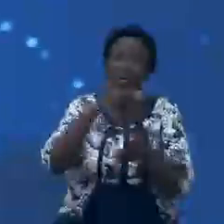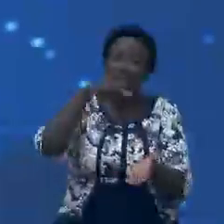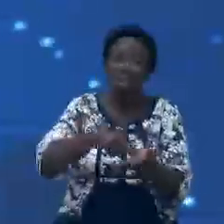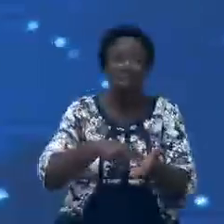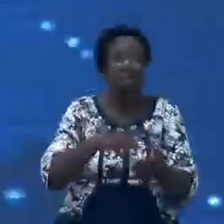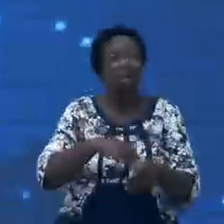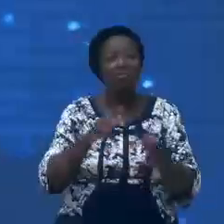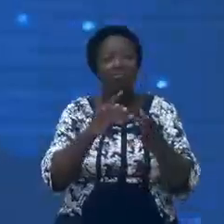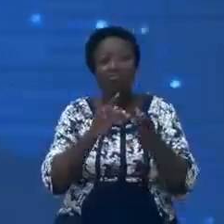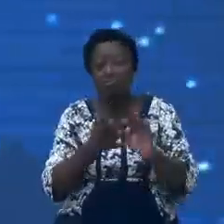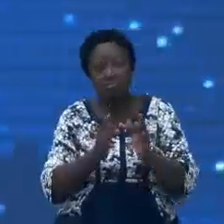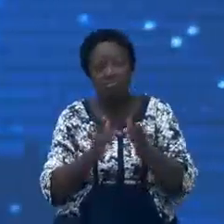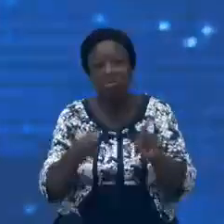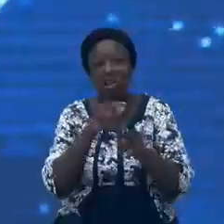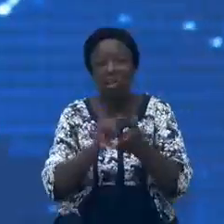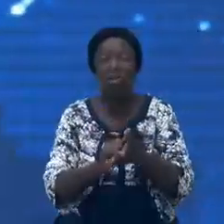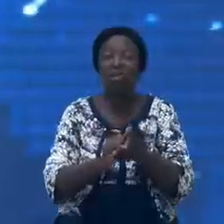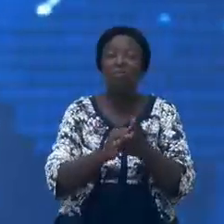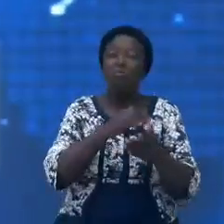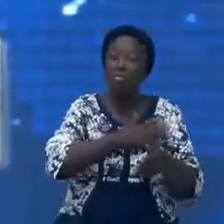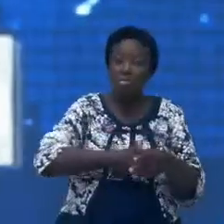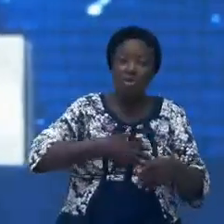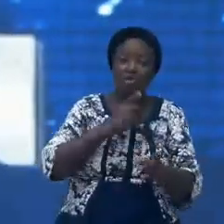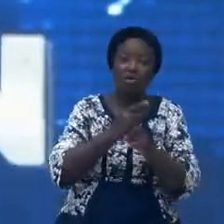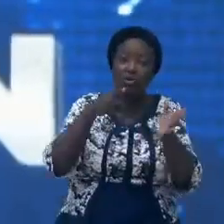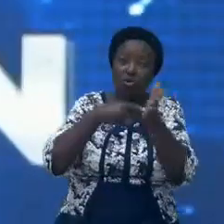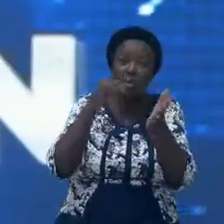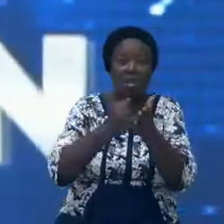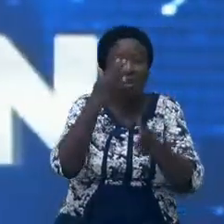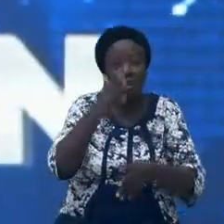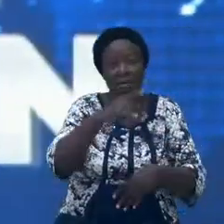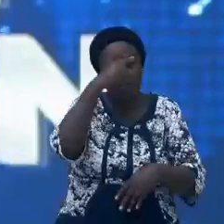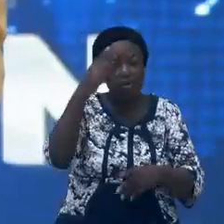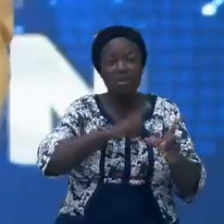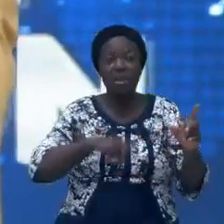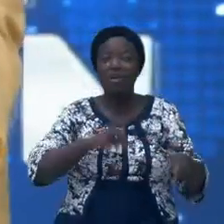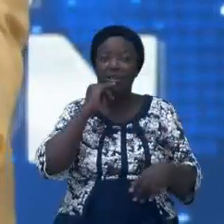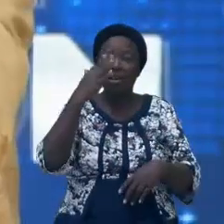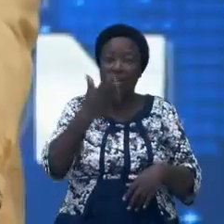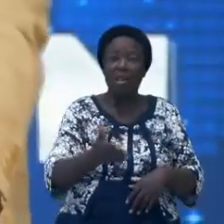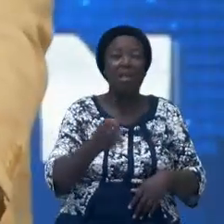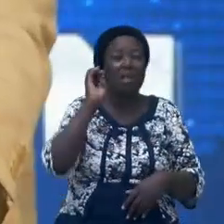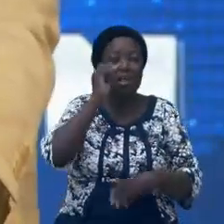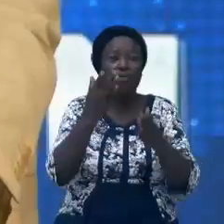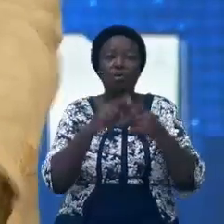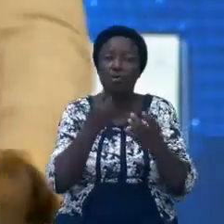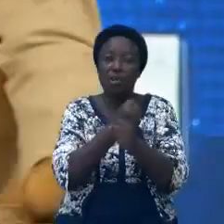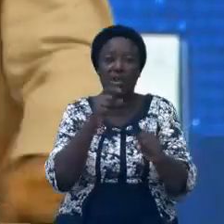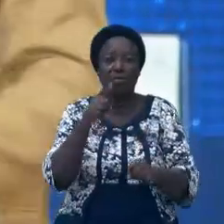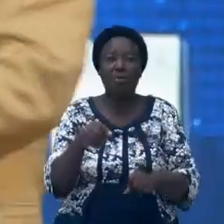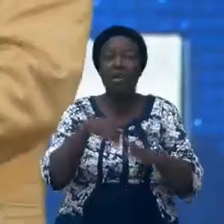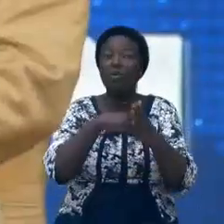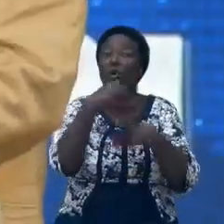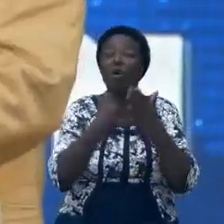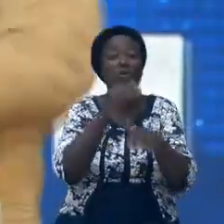is finished. Rise up. Rise up. Online, in the gate over there, the Lord is there. He